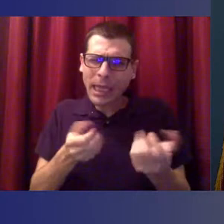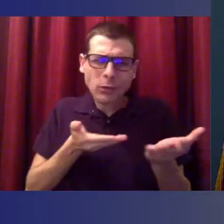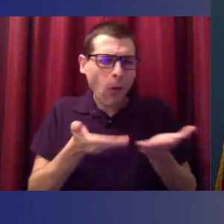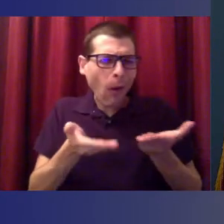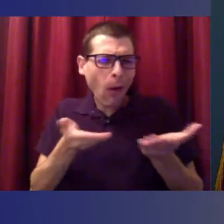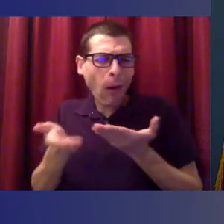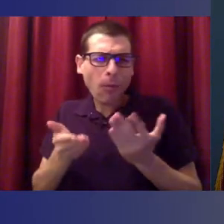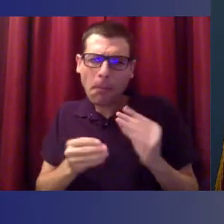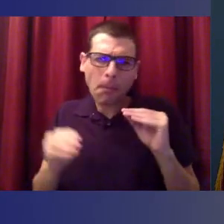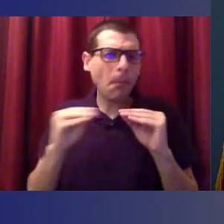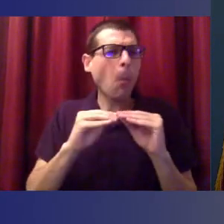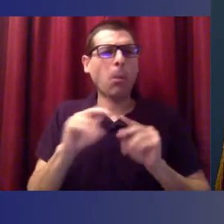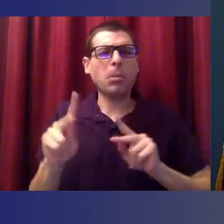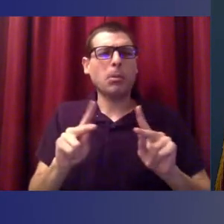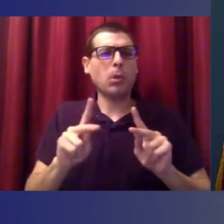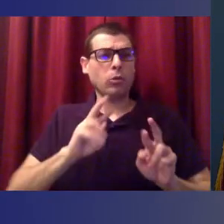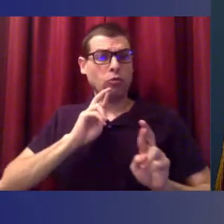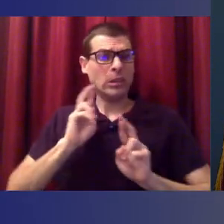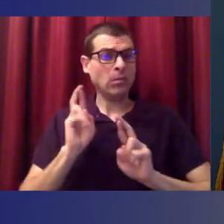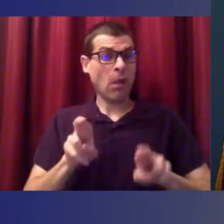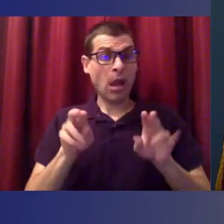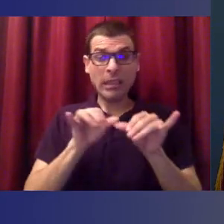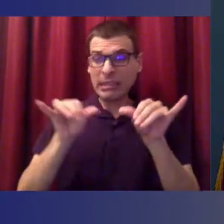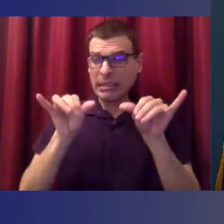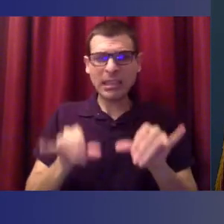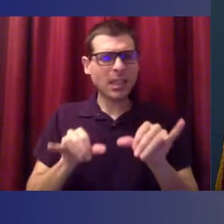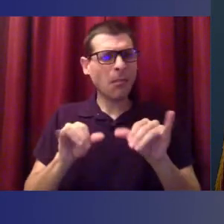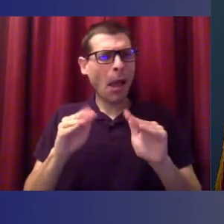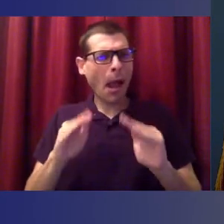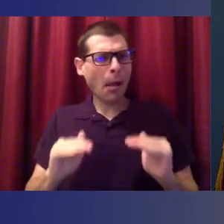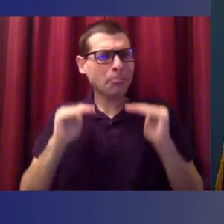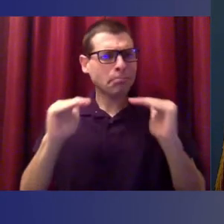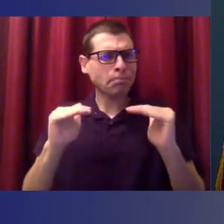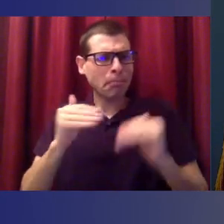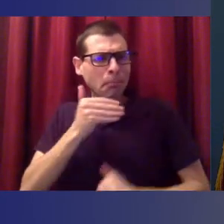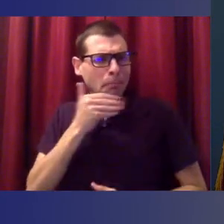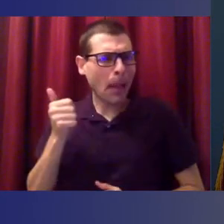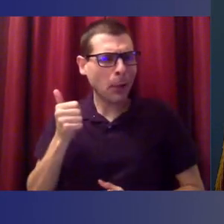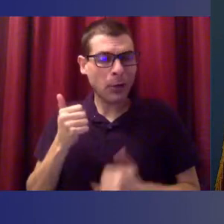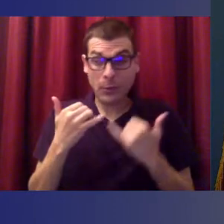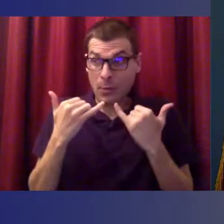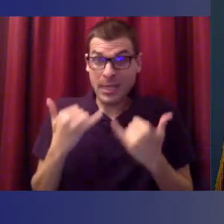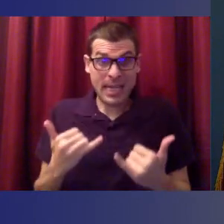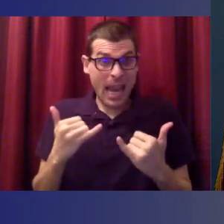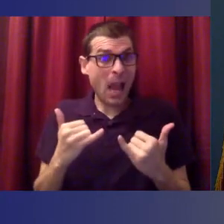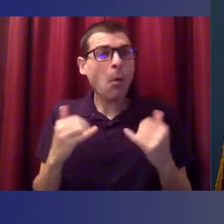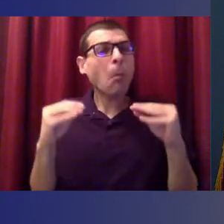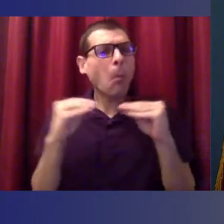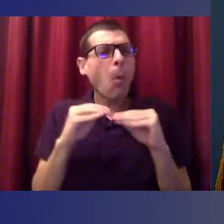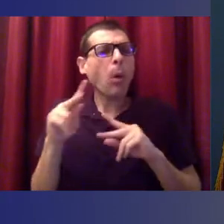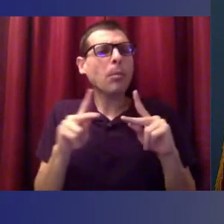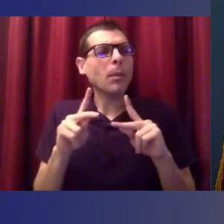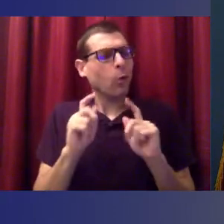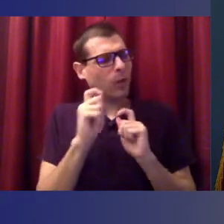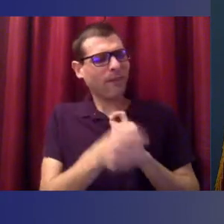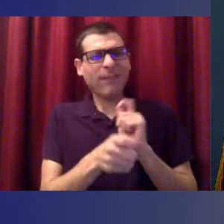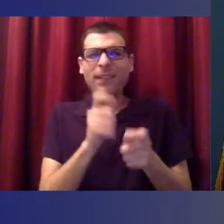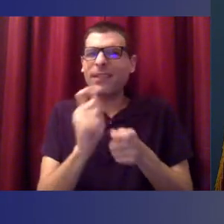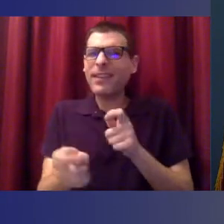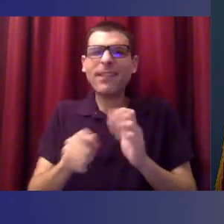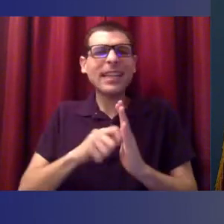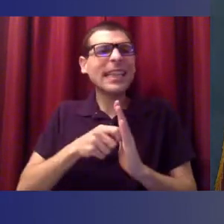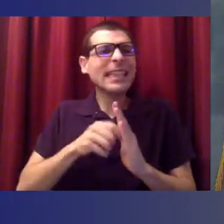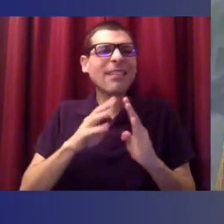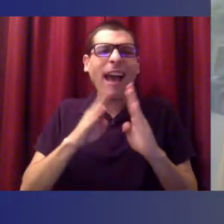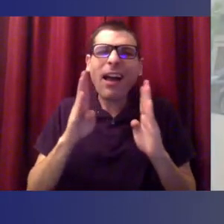response system, which gives people keys to a home and, just as critically, connects them to the supports they need to stay